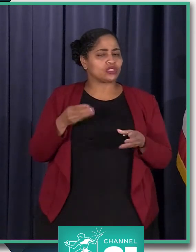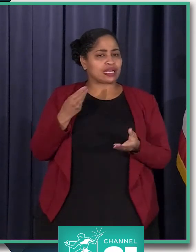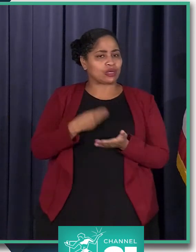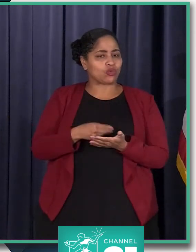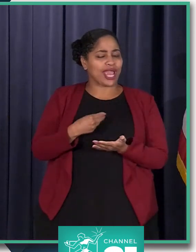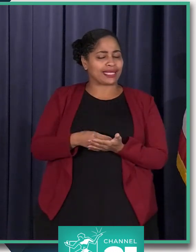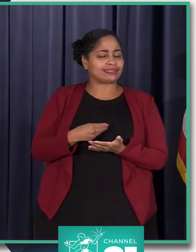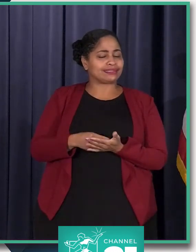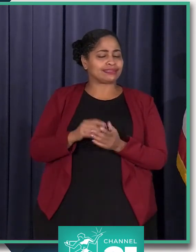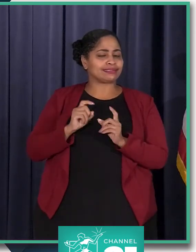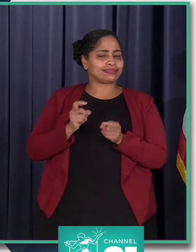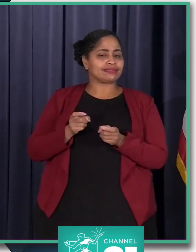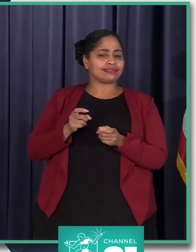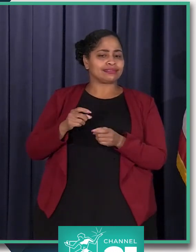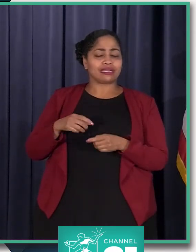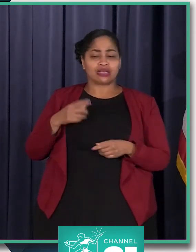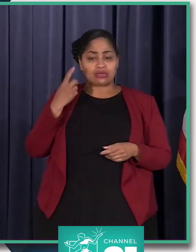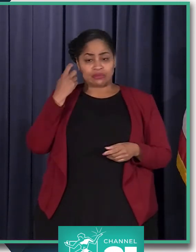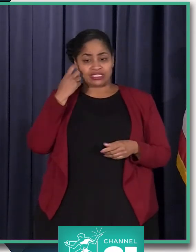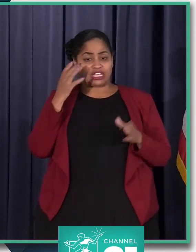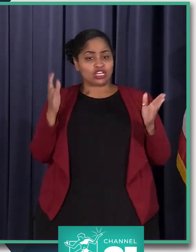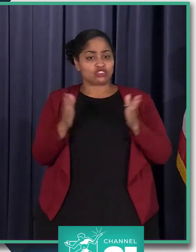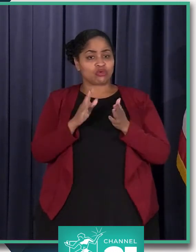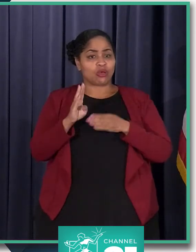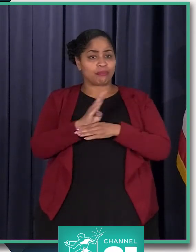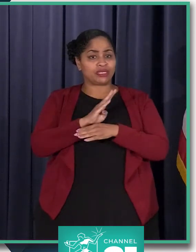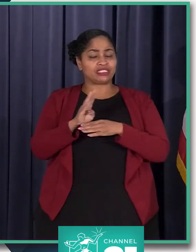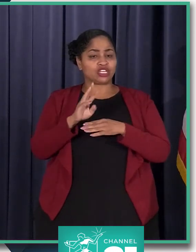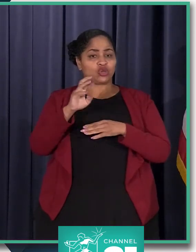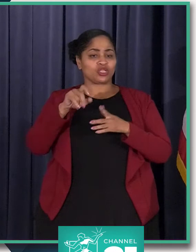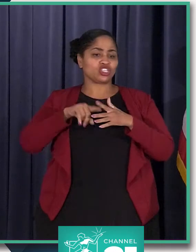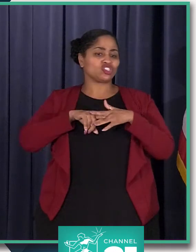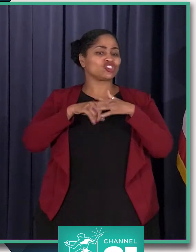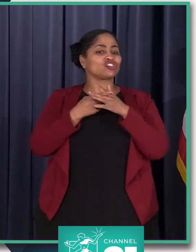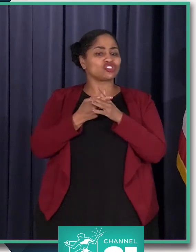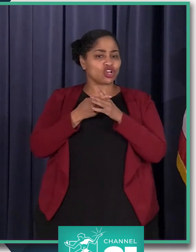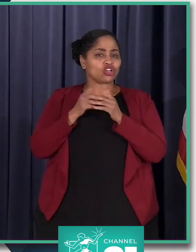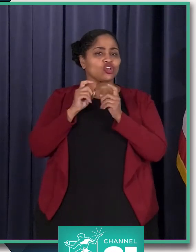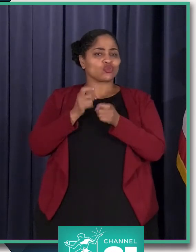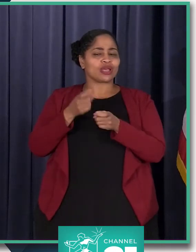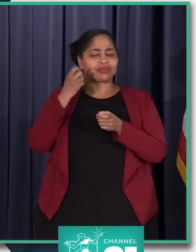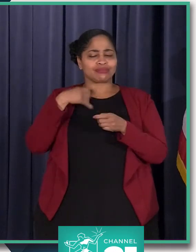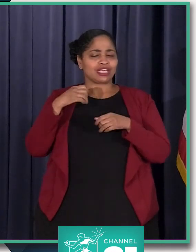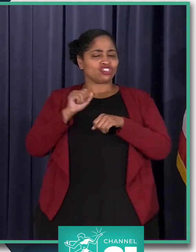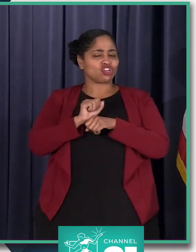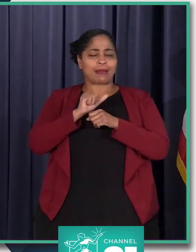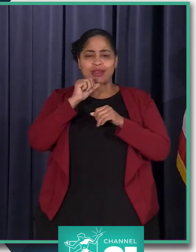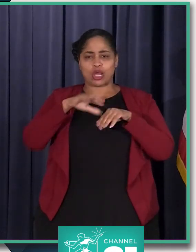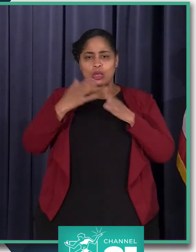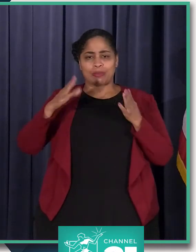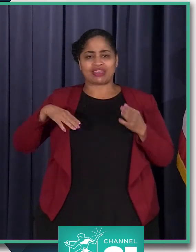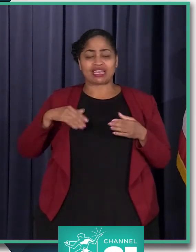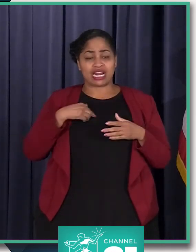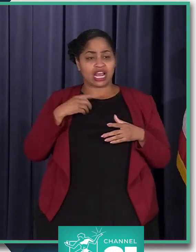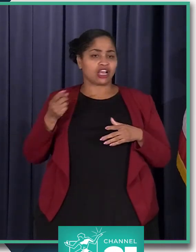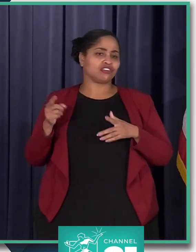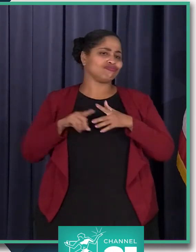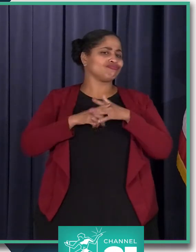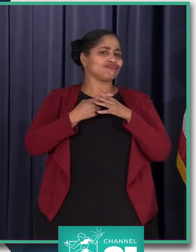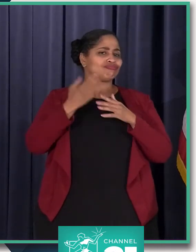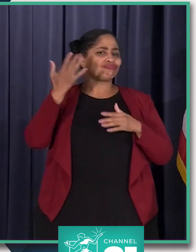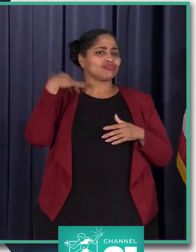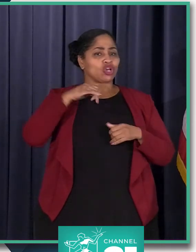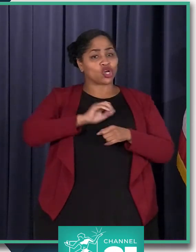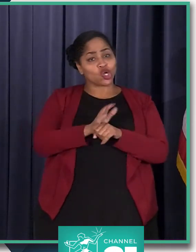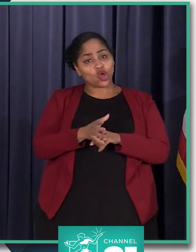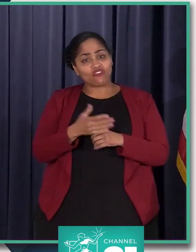and right, most recently the Small Business Restart grant because my shop isn't open yet. Okay. I originally thought it was because of